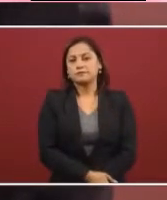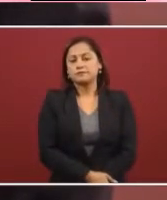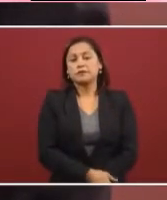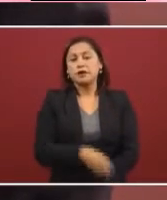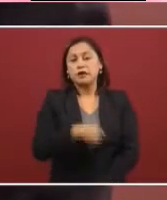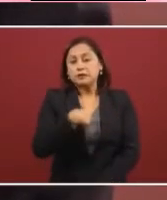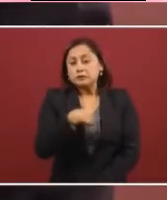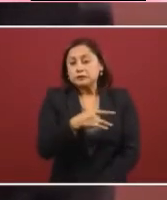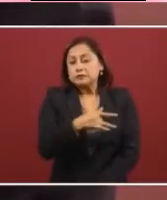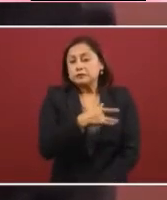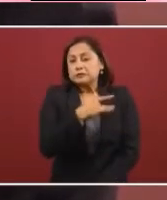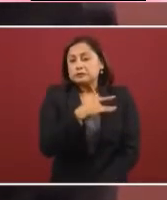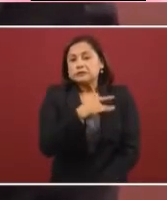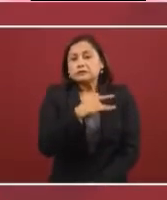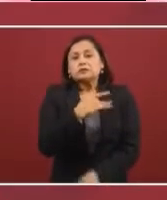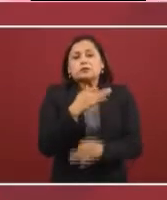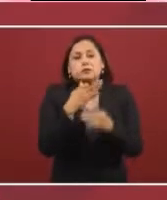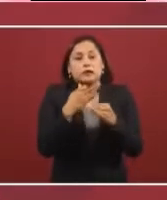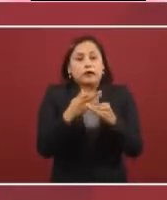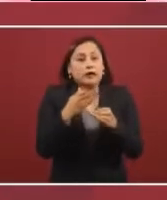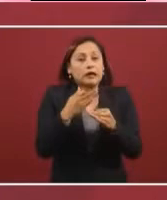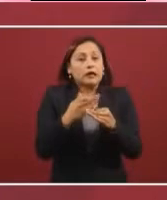And I believe it's a good moment